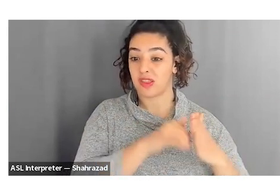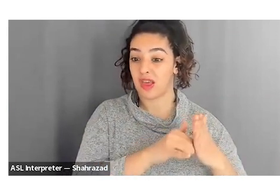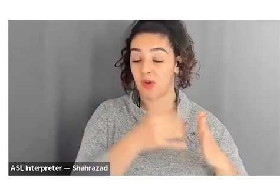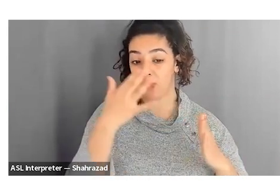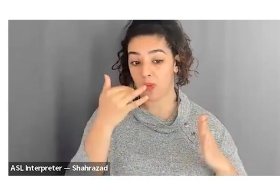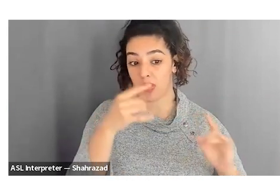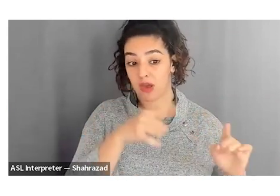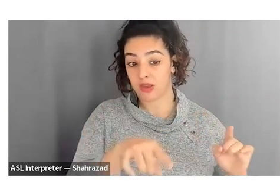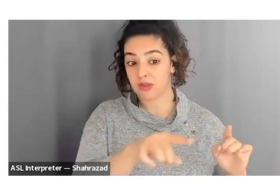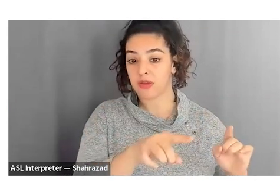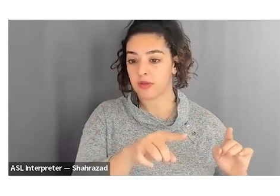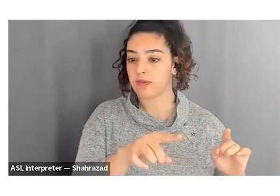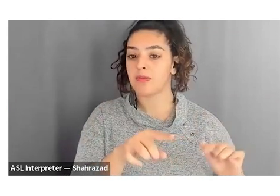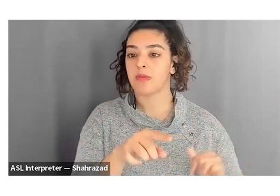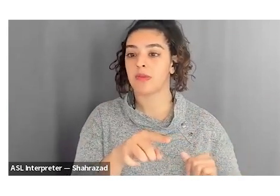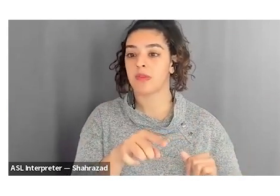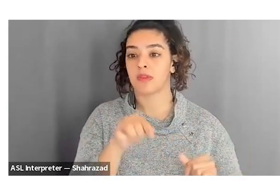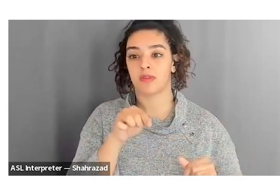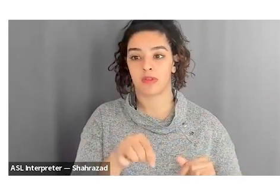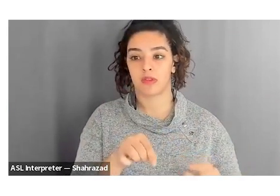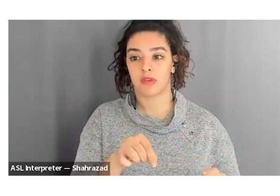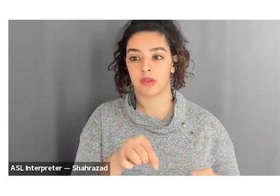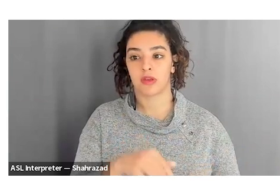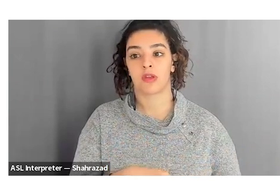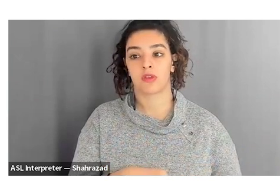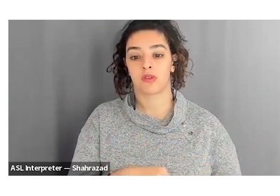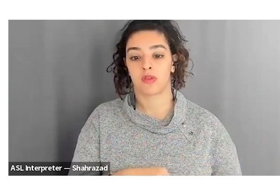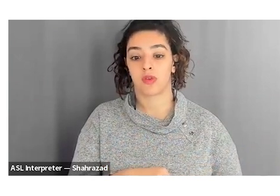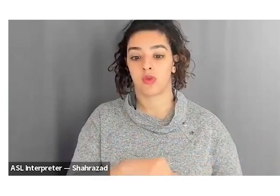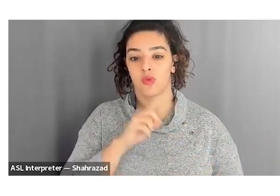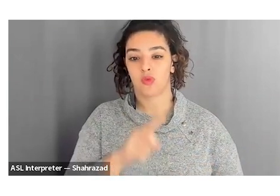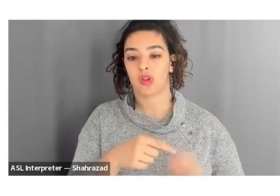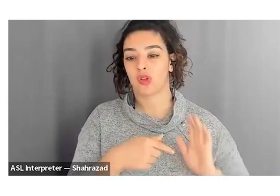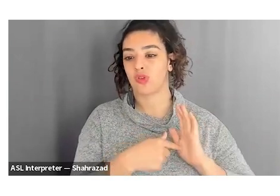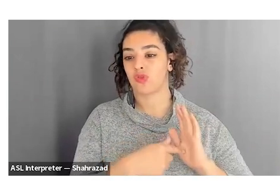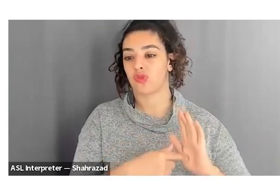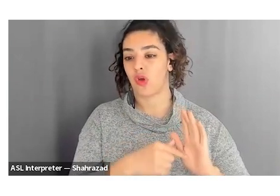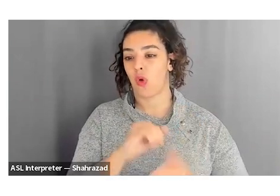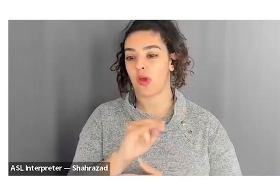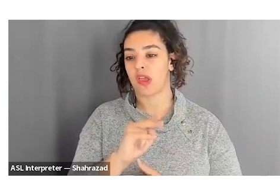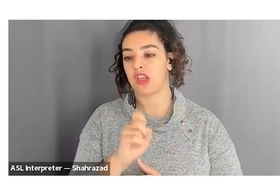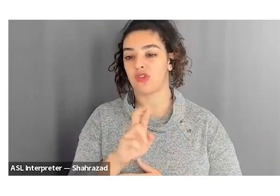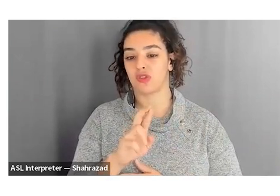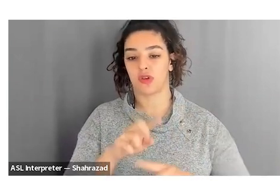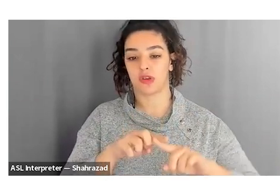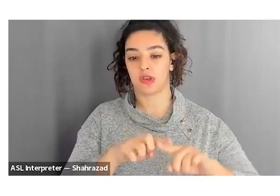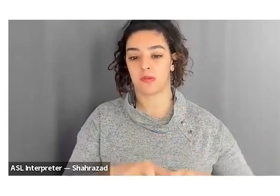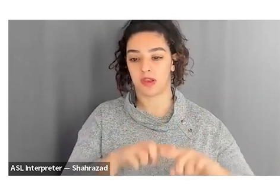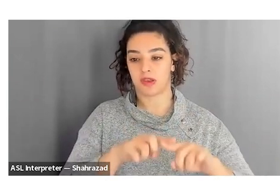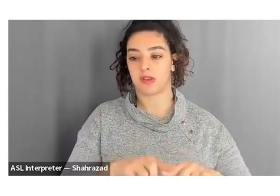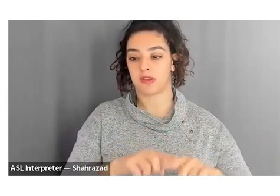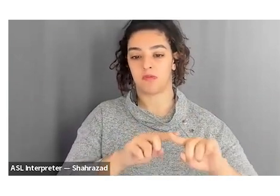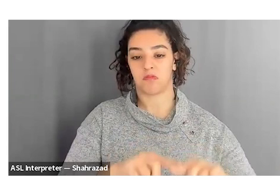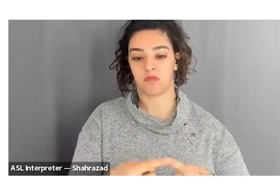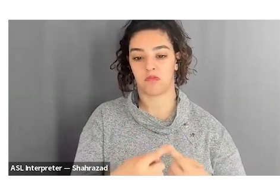short break is this is the true meaning of interdependence, working in love and interdependence and